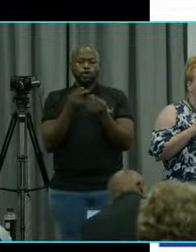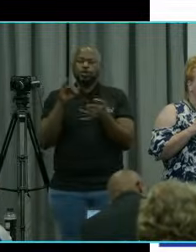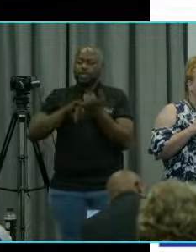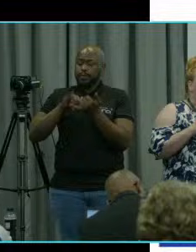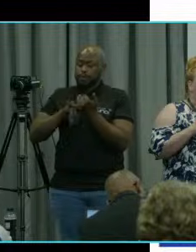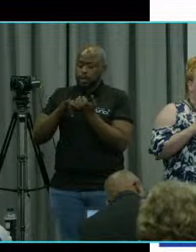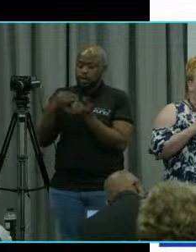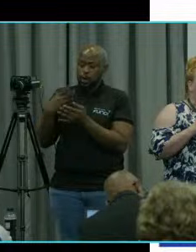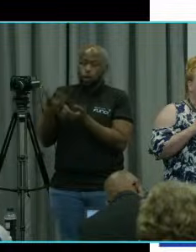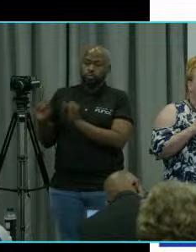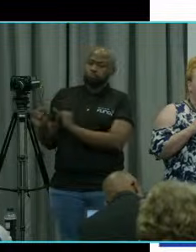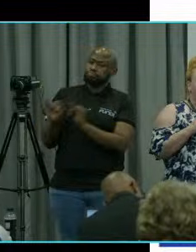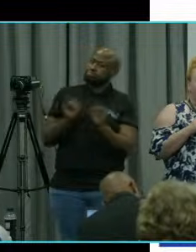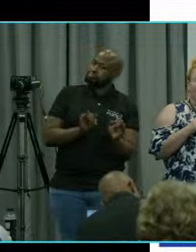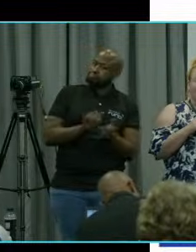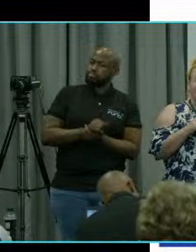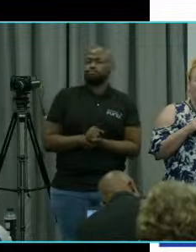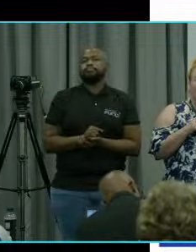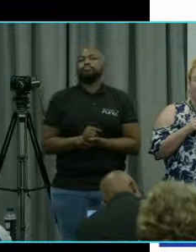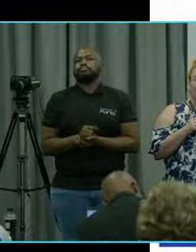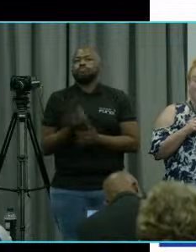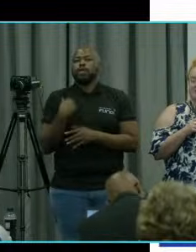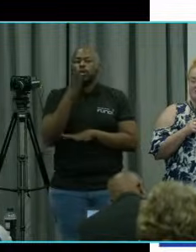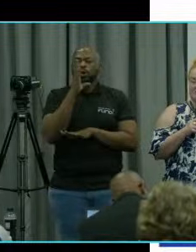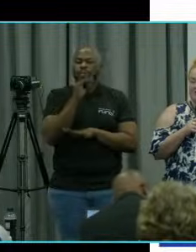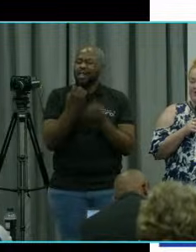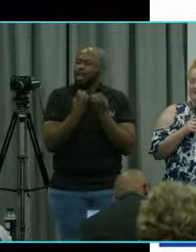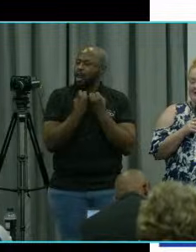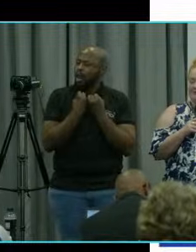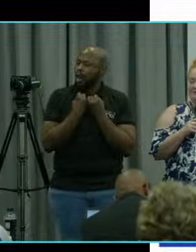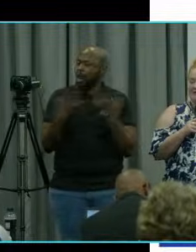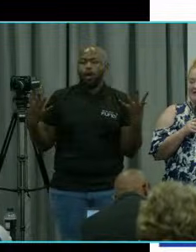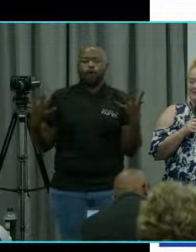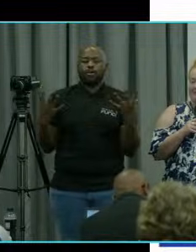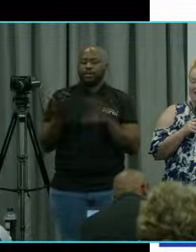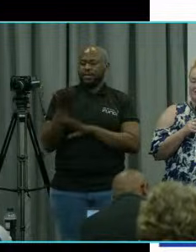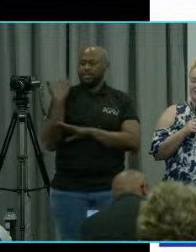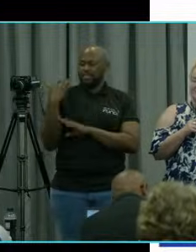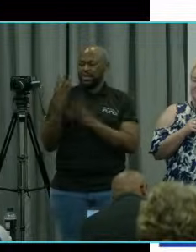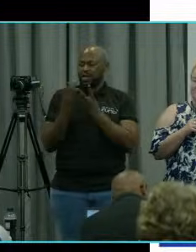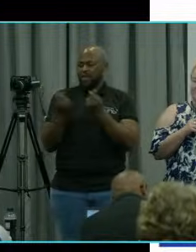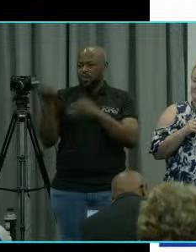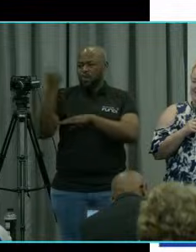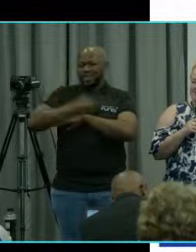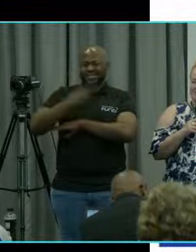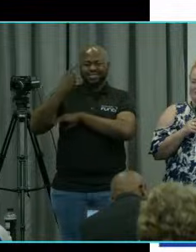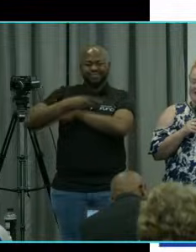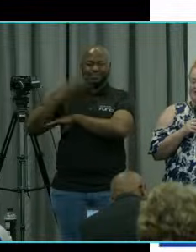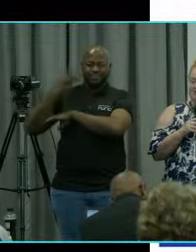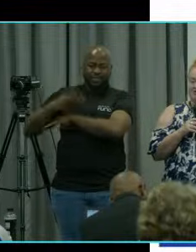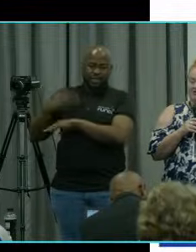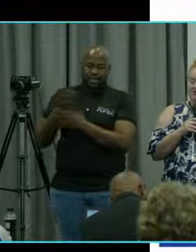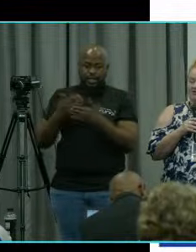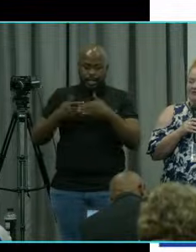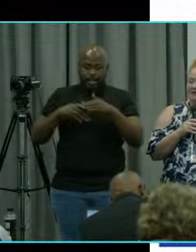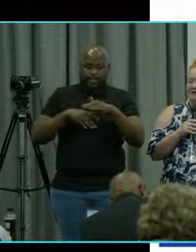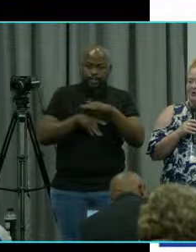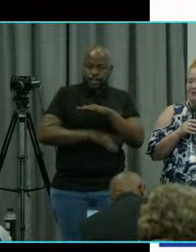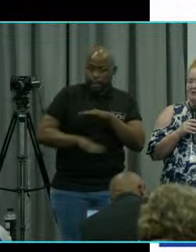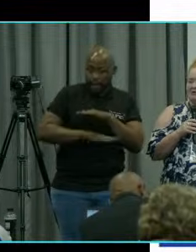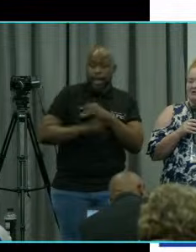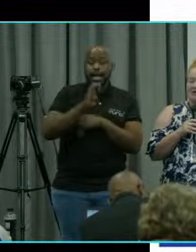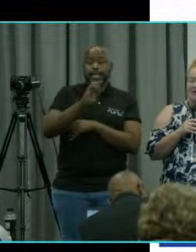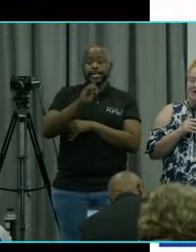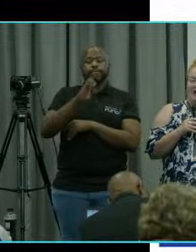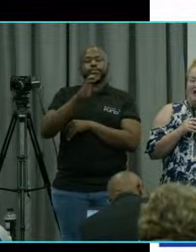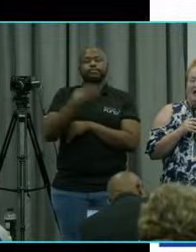introduce? We've spoken a lot in the last couple of days about foundation phase, which is extremely